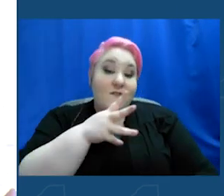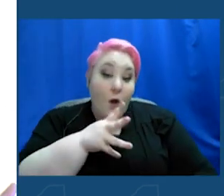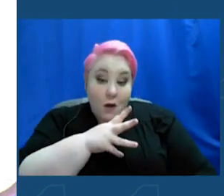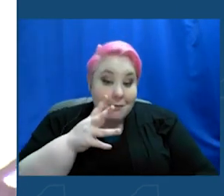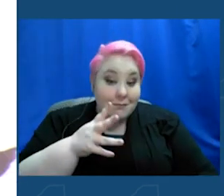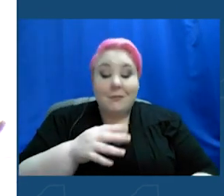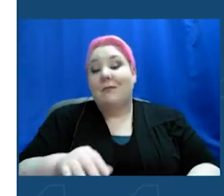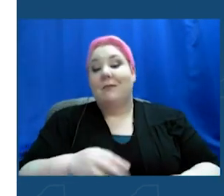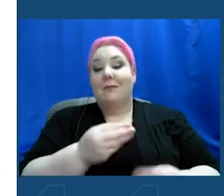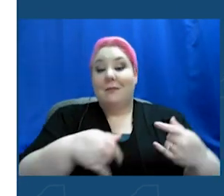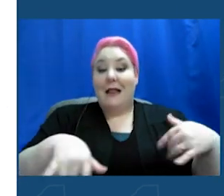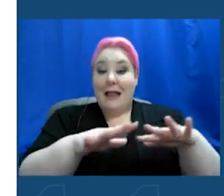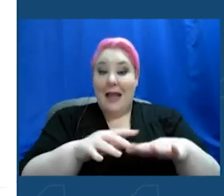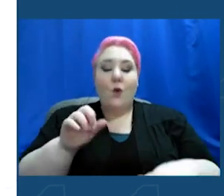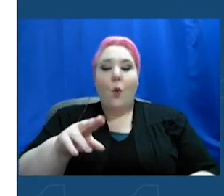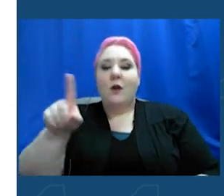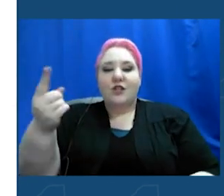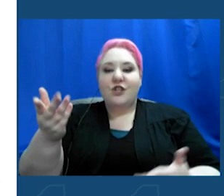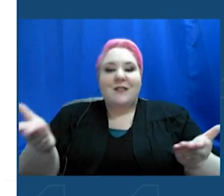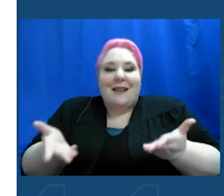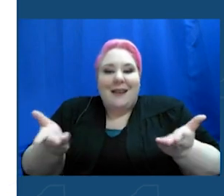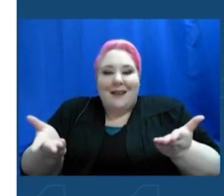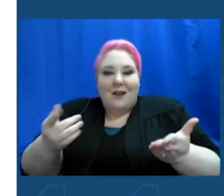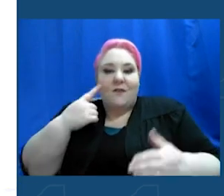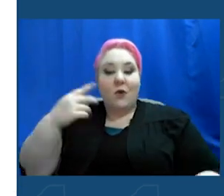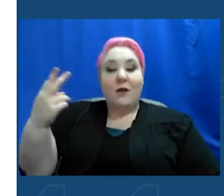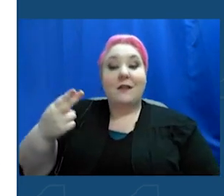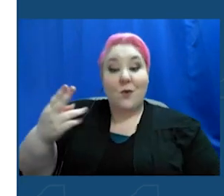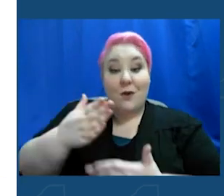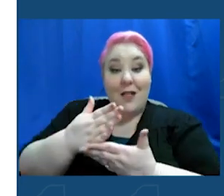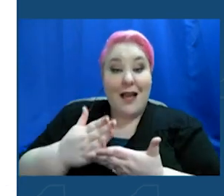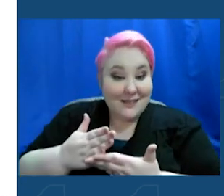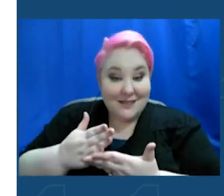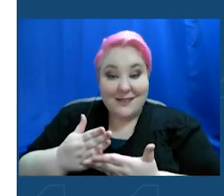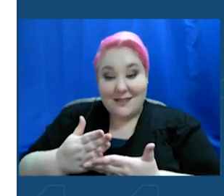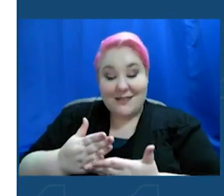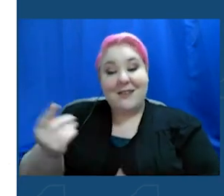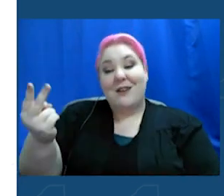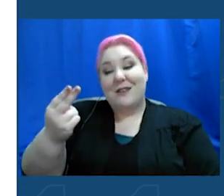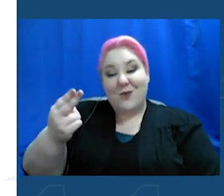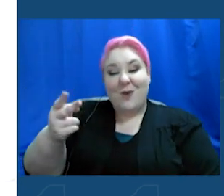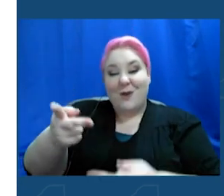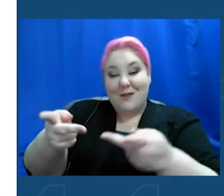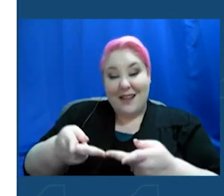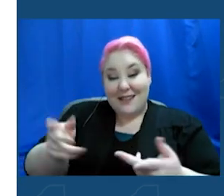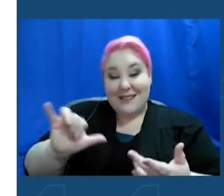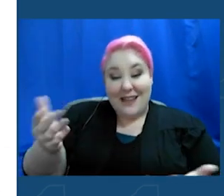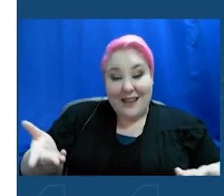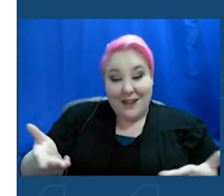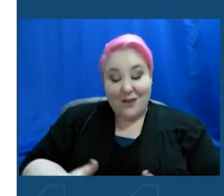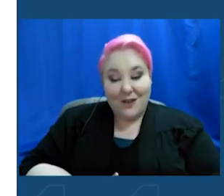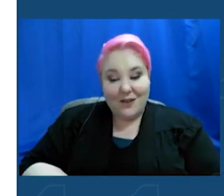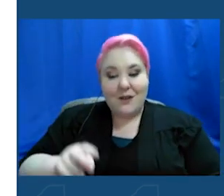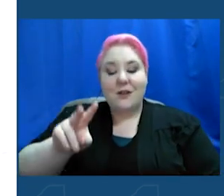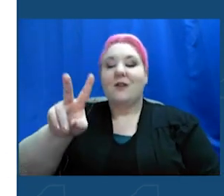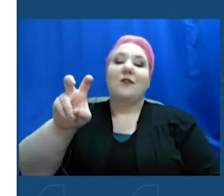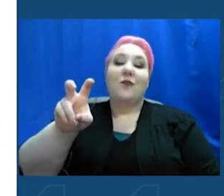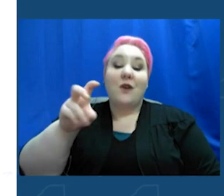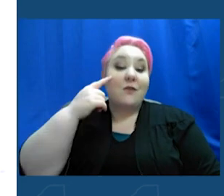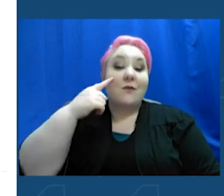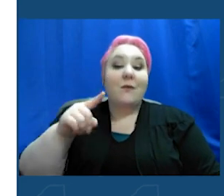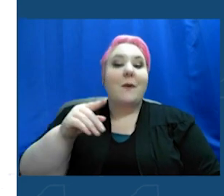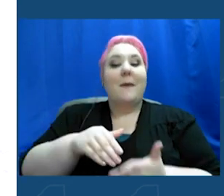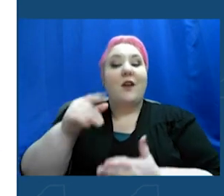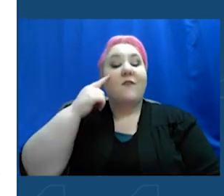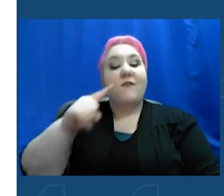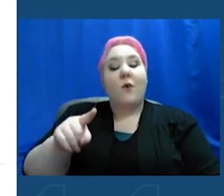that means just here for beautification of historic assets like this one. $200 million for New York Works, a really important